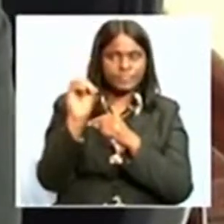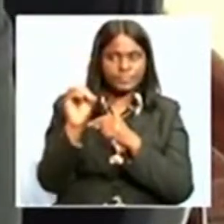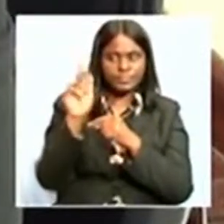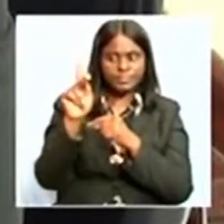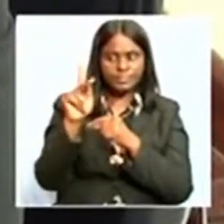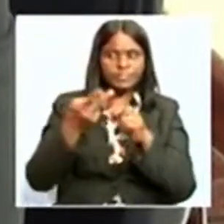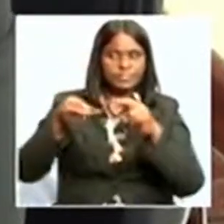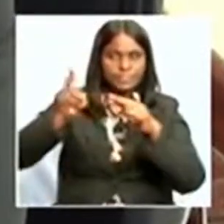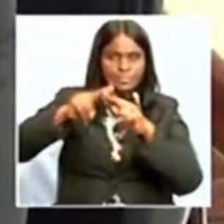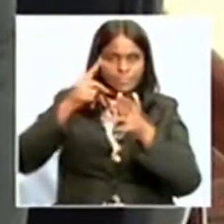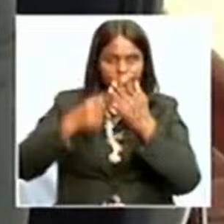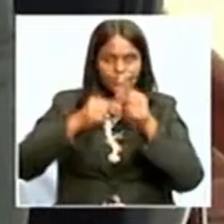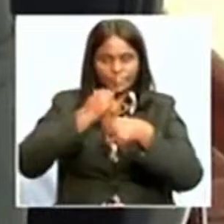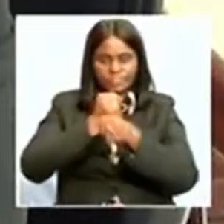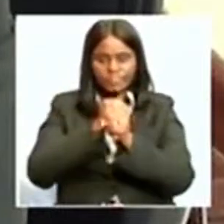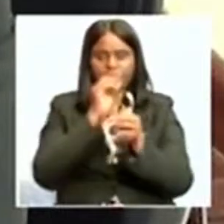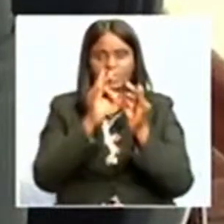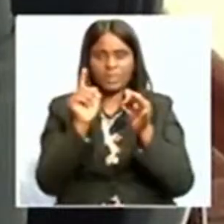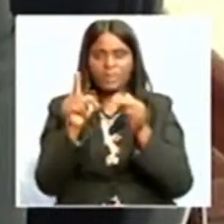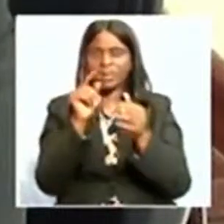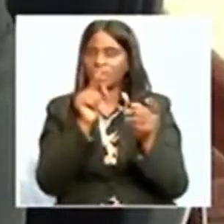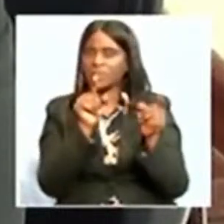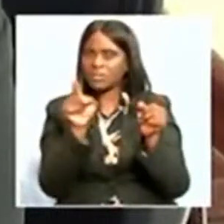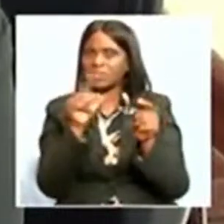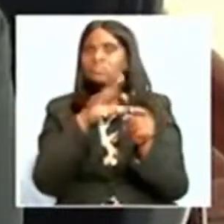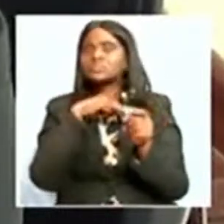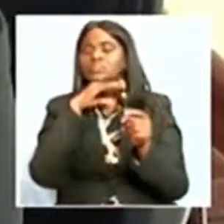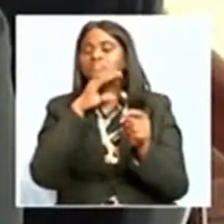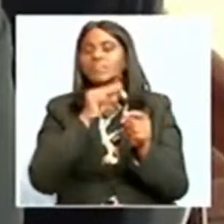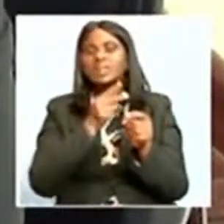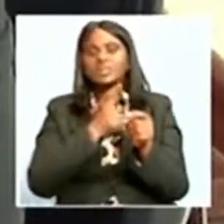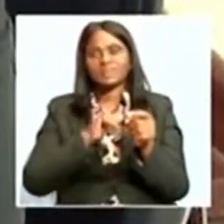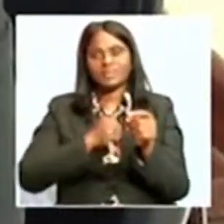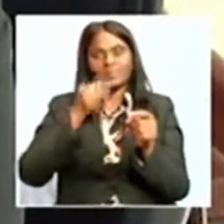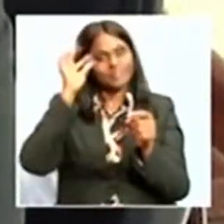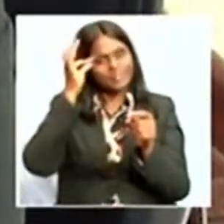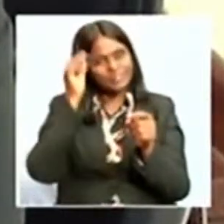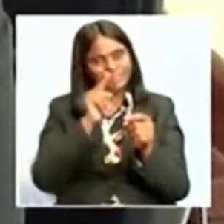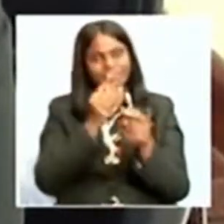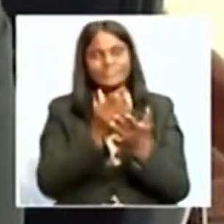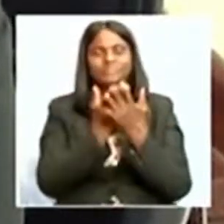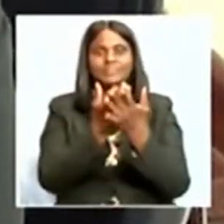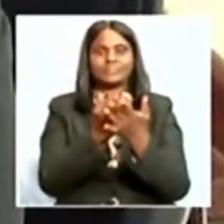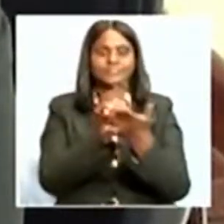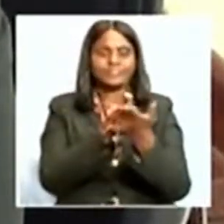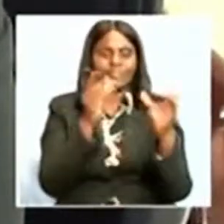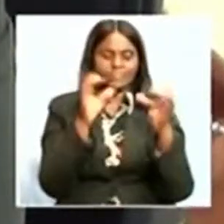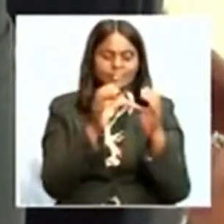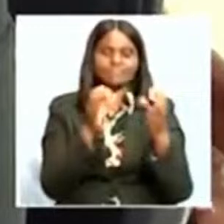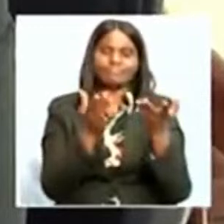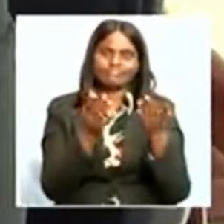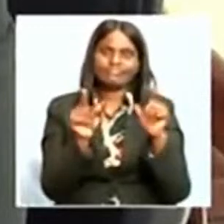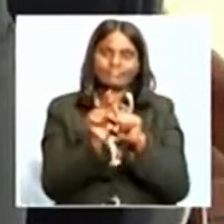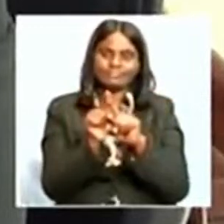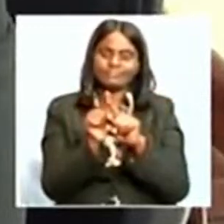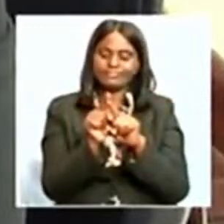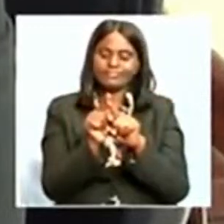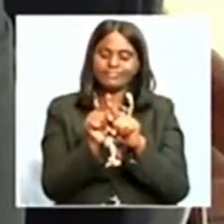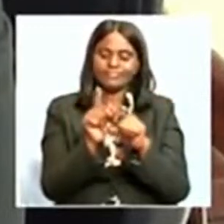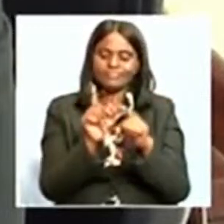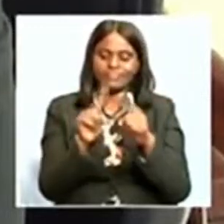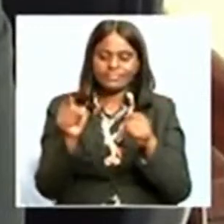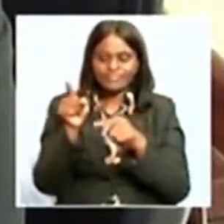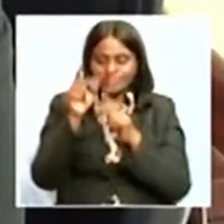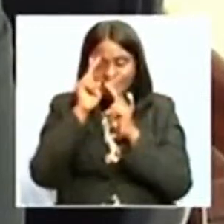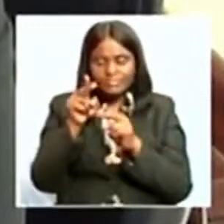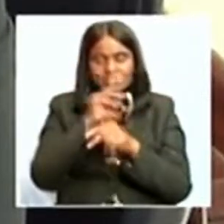increment that has been made. If also that is sufficient, we take note that the submission by the committee is that by the Honourable